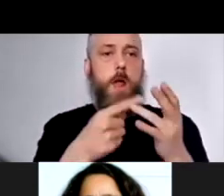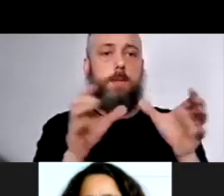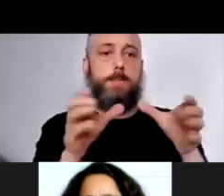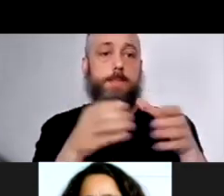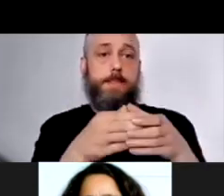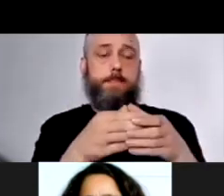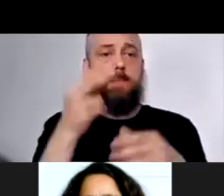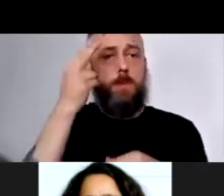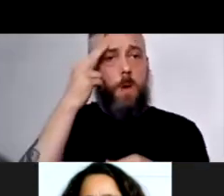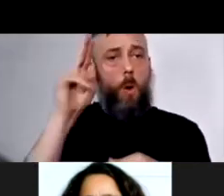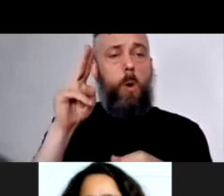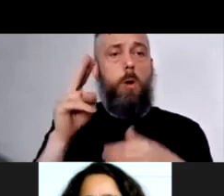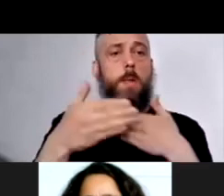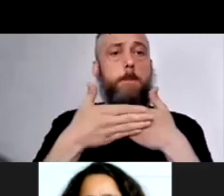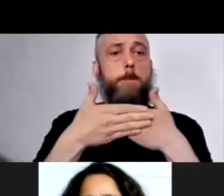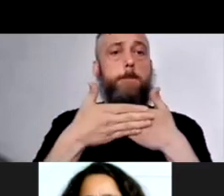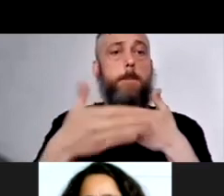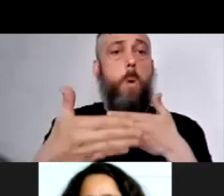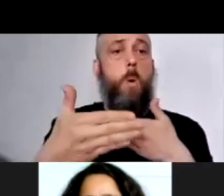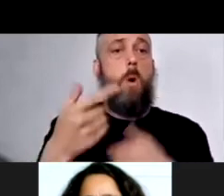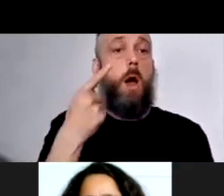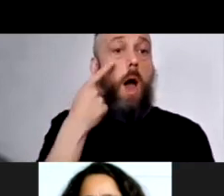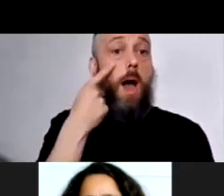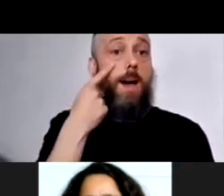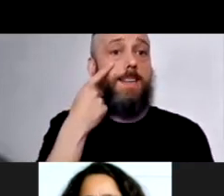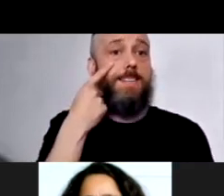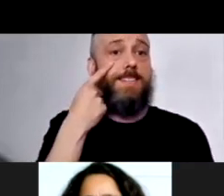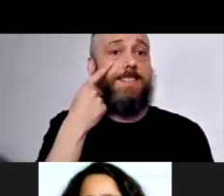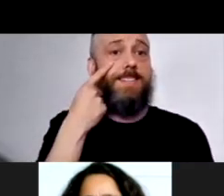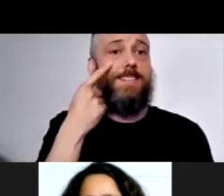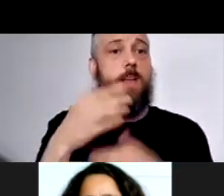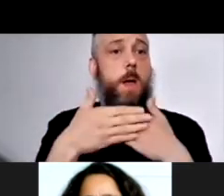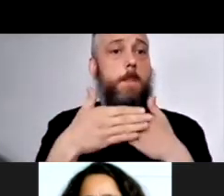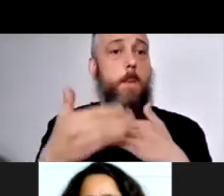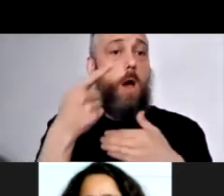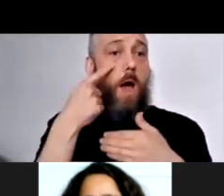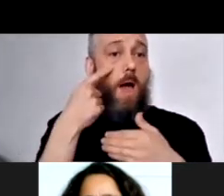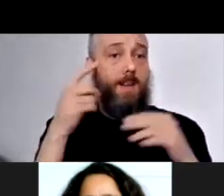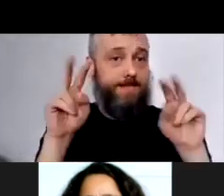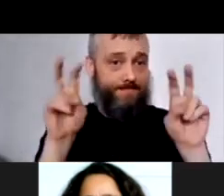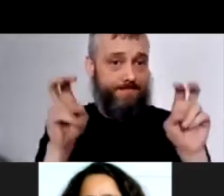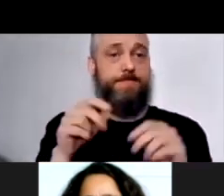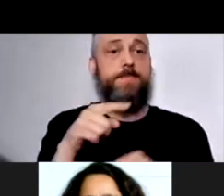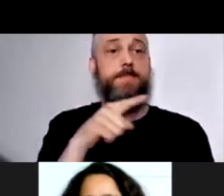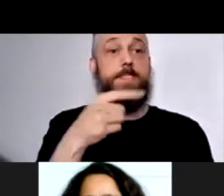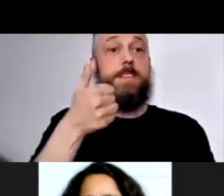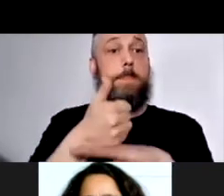And we work with another team as well who are called More Eyes,